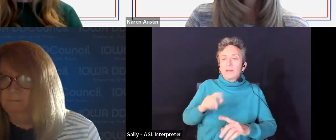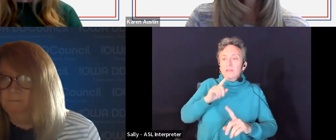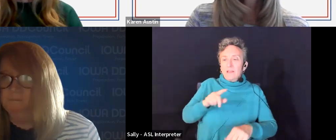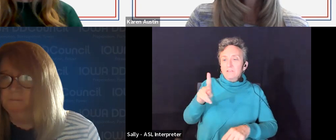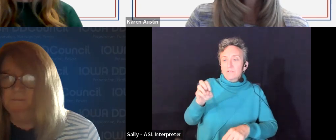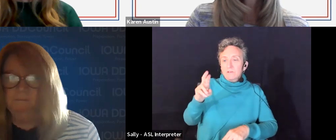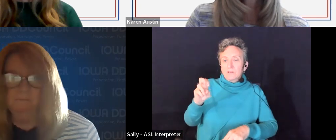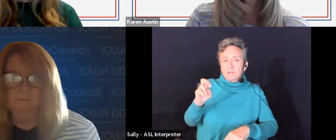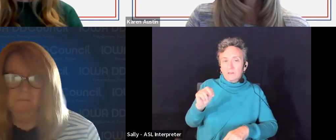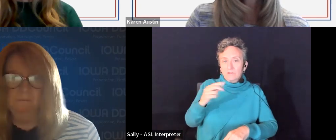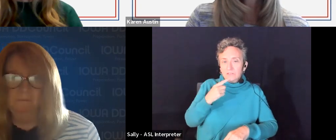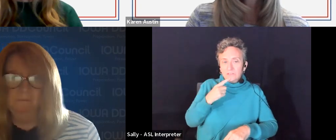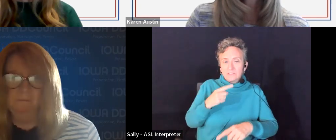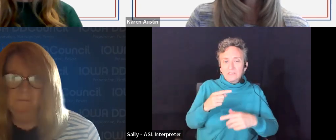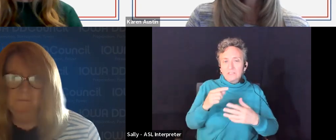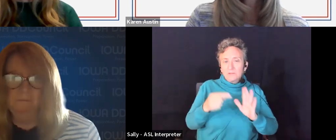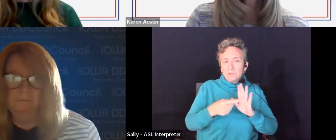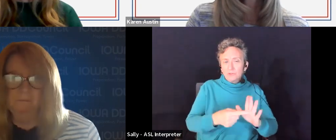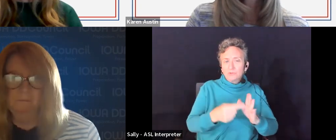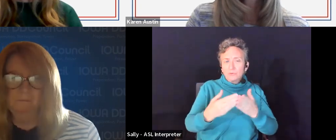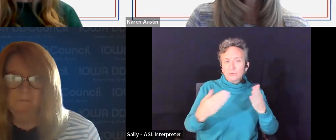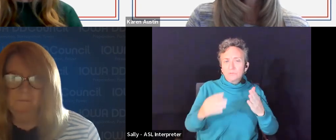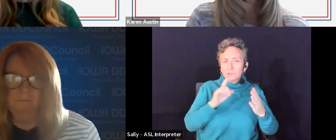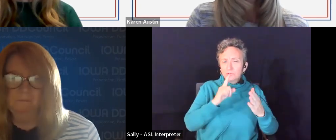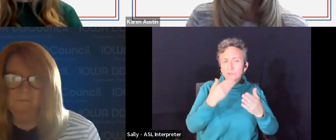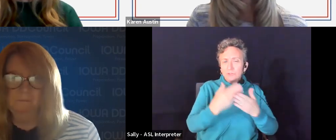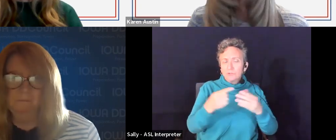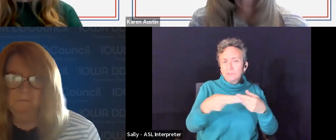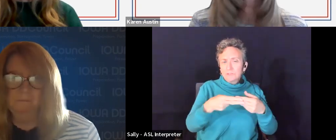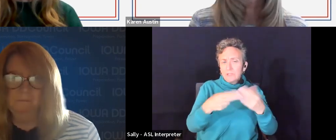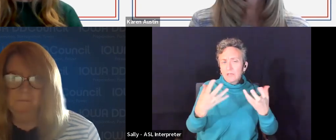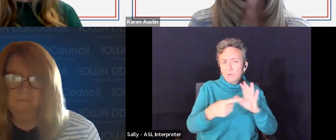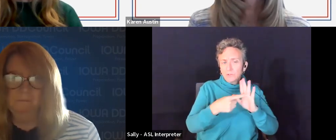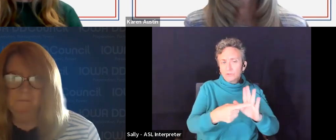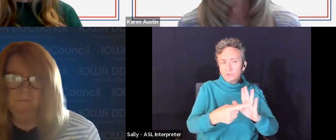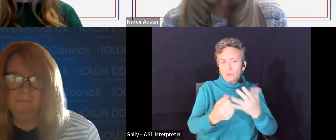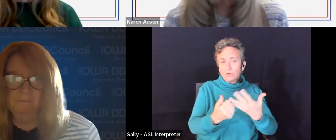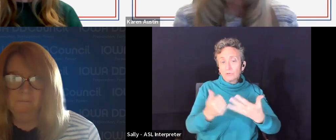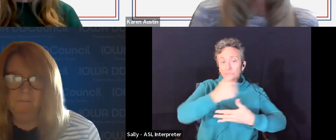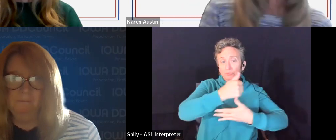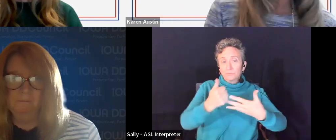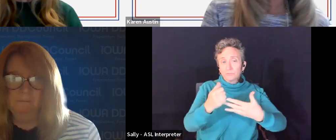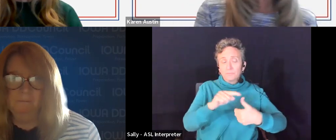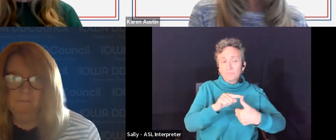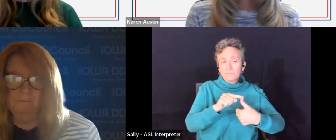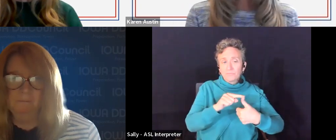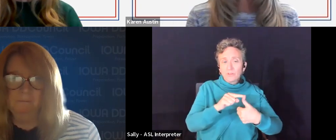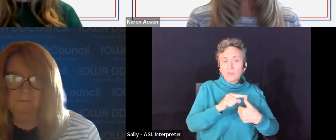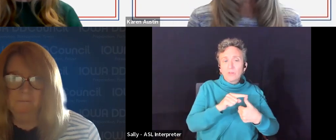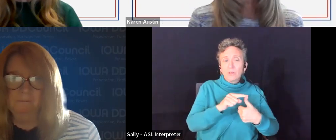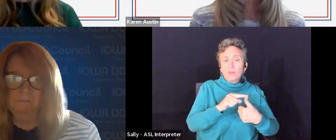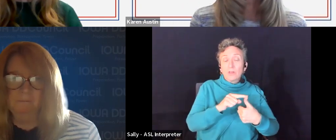established, I'm just going to head back to that slide because it really helps to have that up. So the hierarchy that was established,